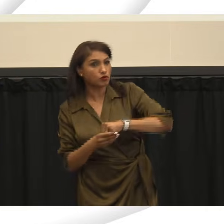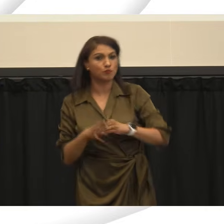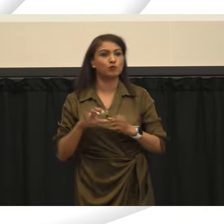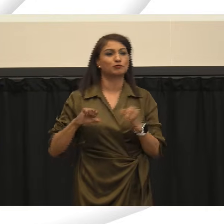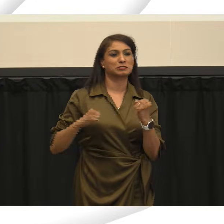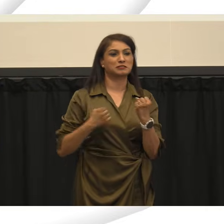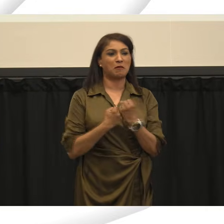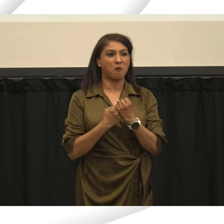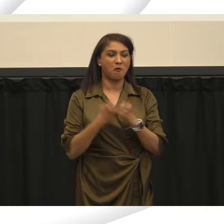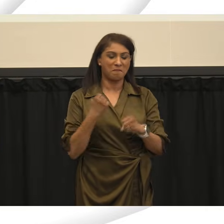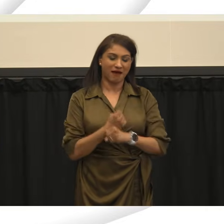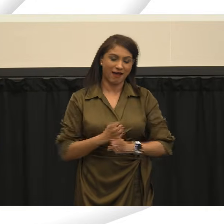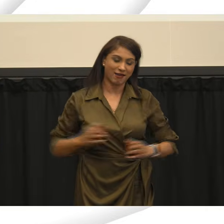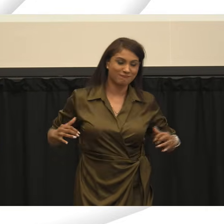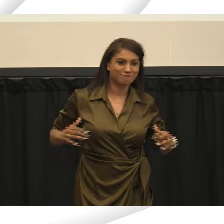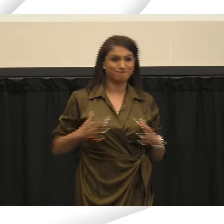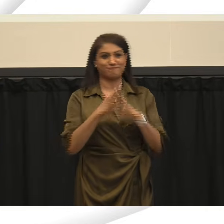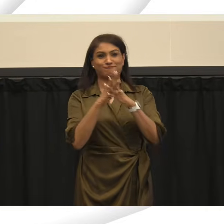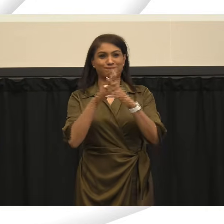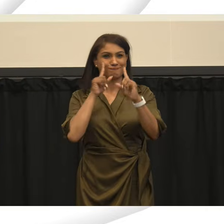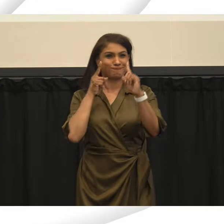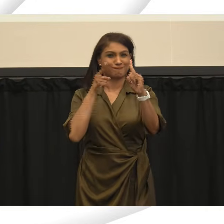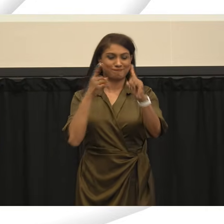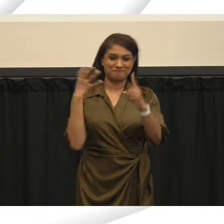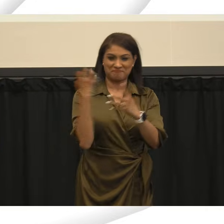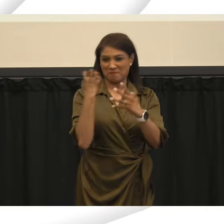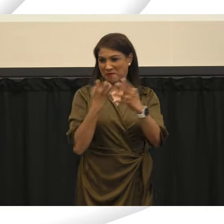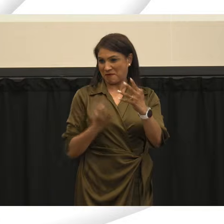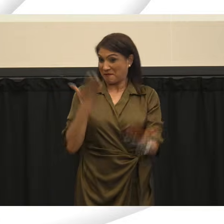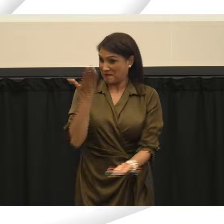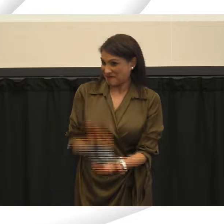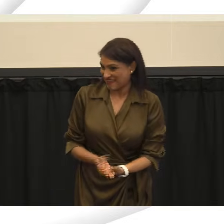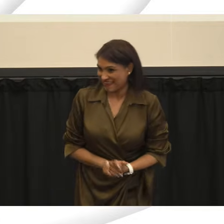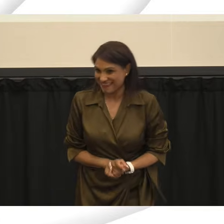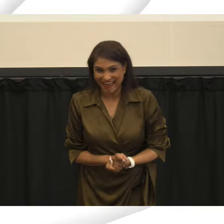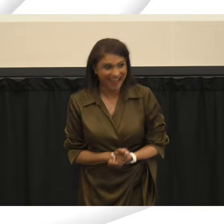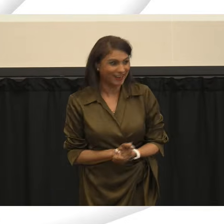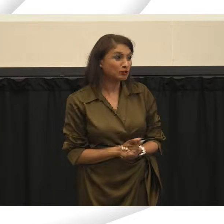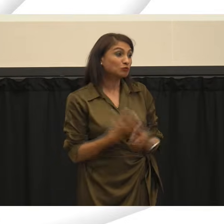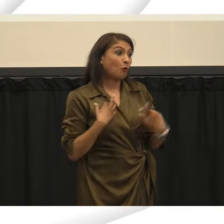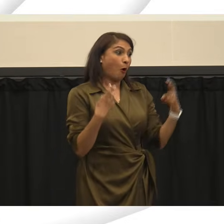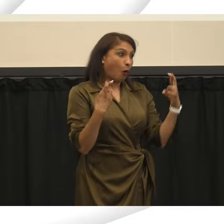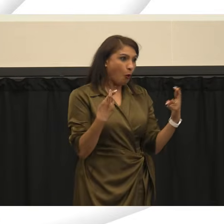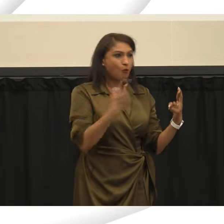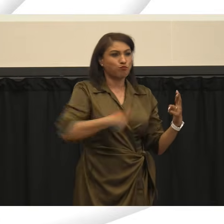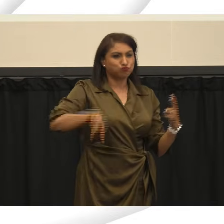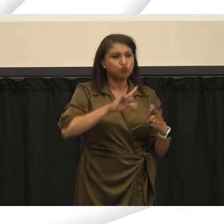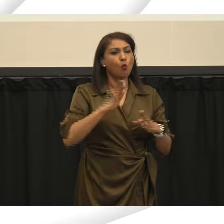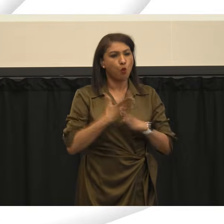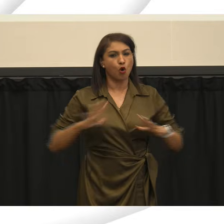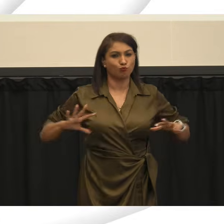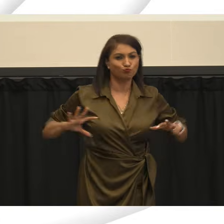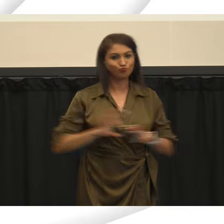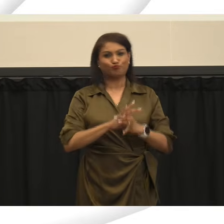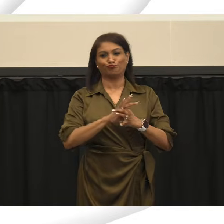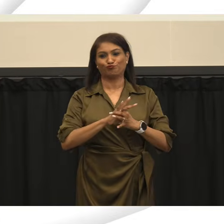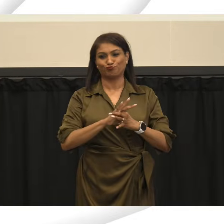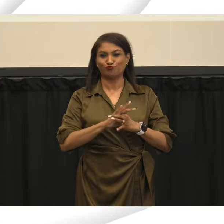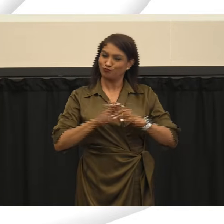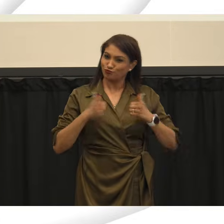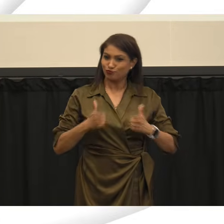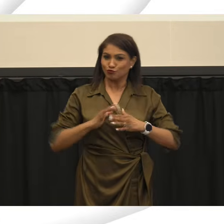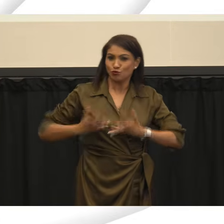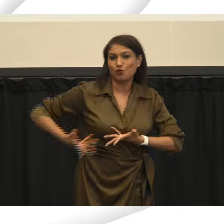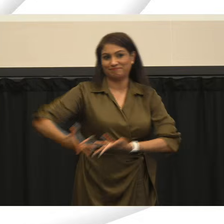be joining us for negotiations and discussions surrounding the objectives that we have for SASL